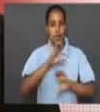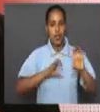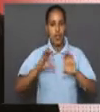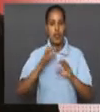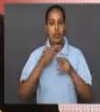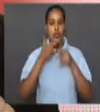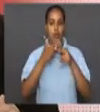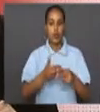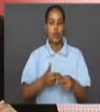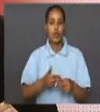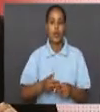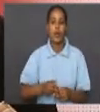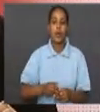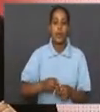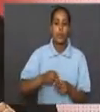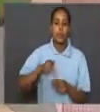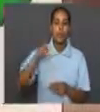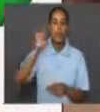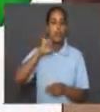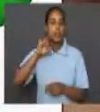called plasticizers.